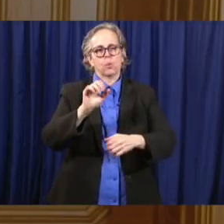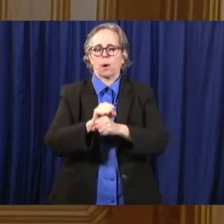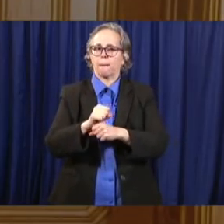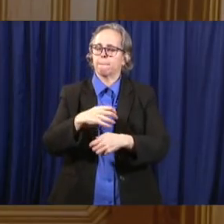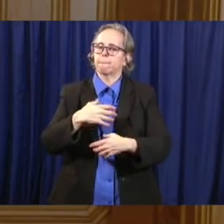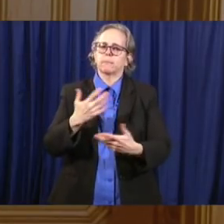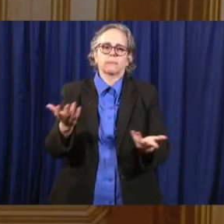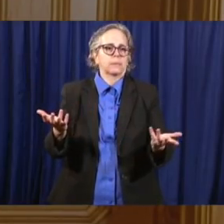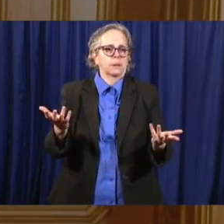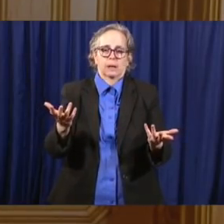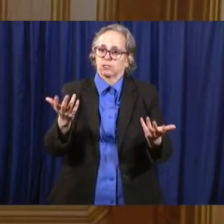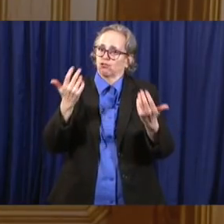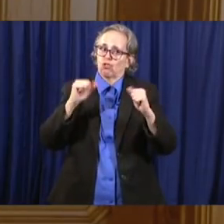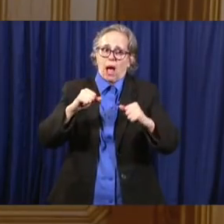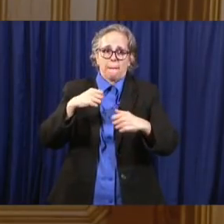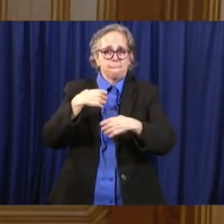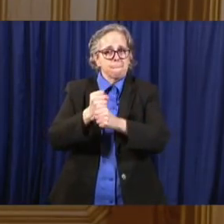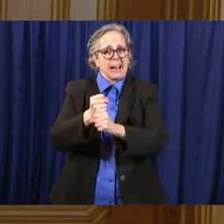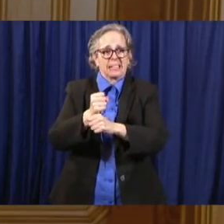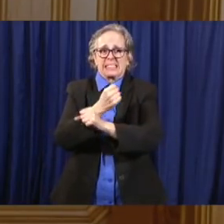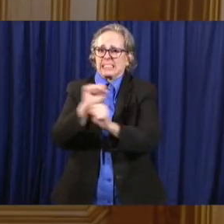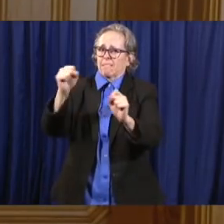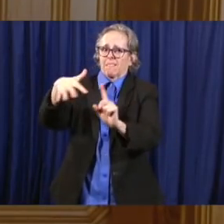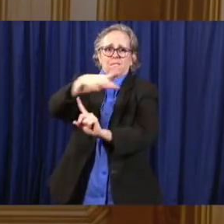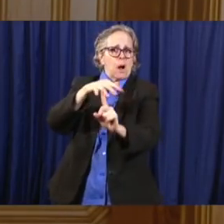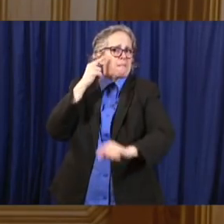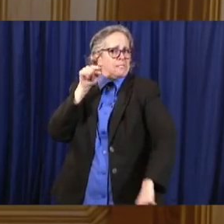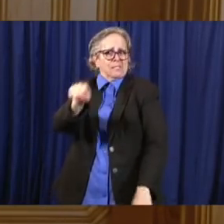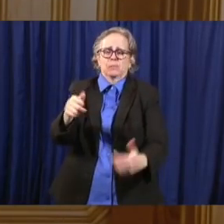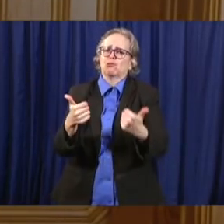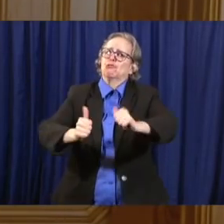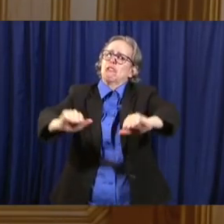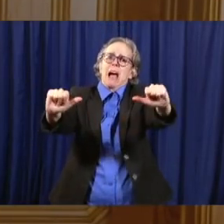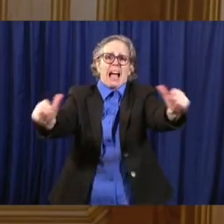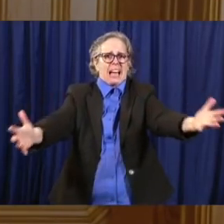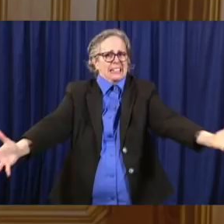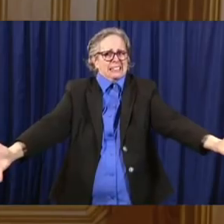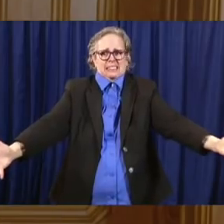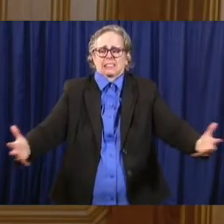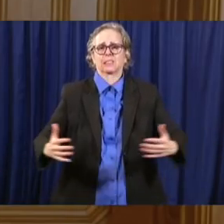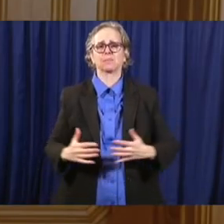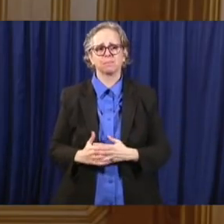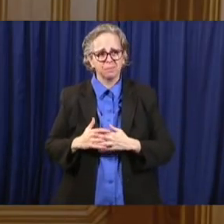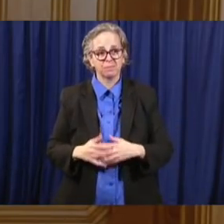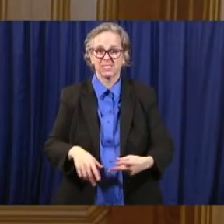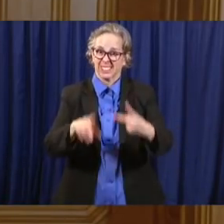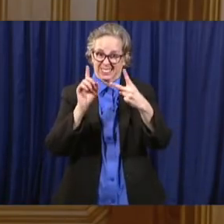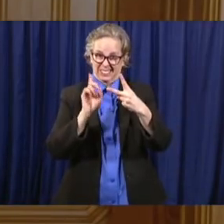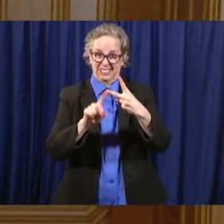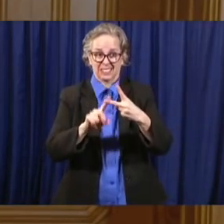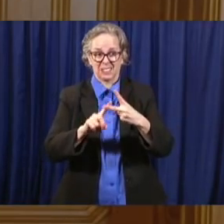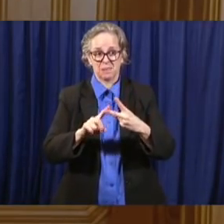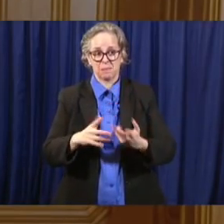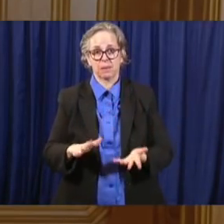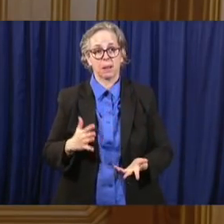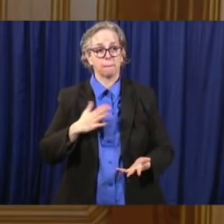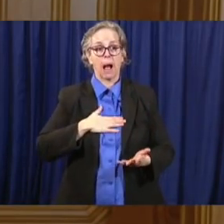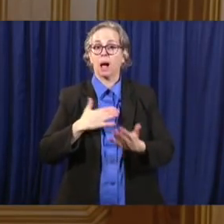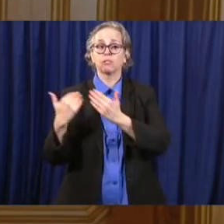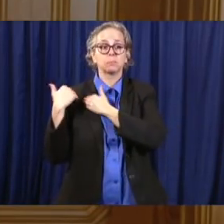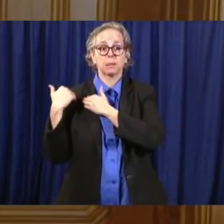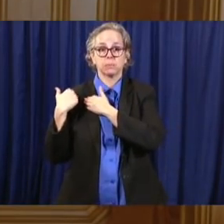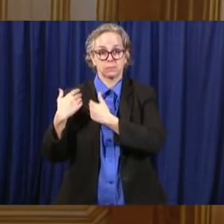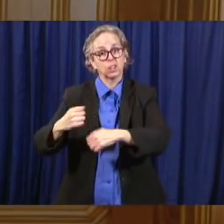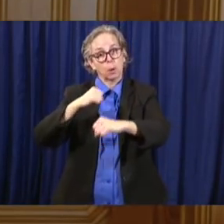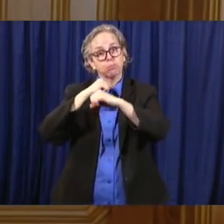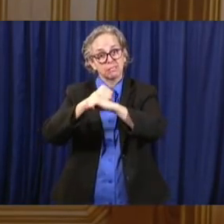can. Second, we have a responsibility to protect the inmates who are in our custody.